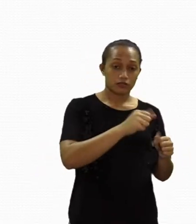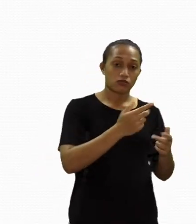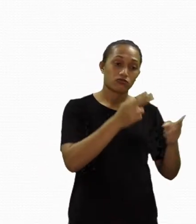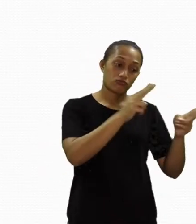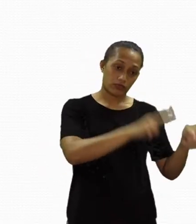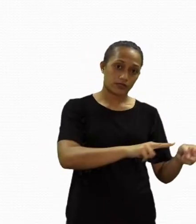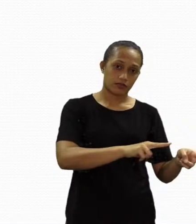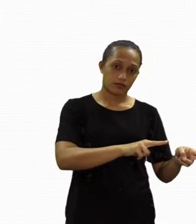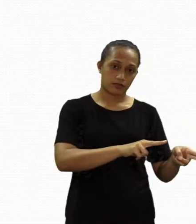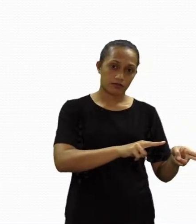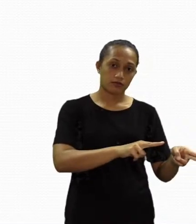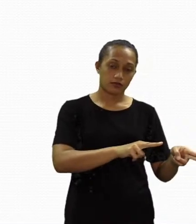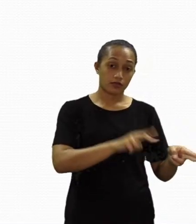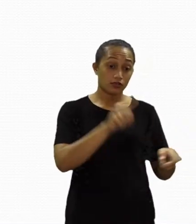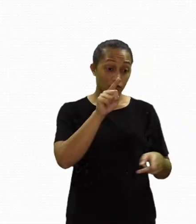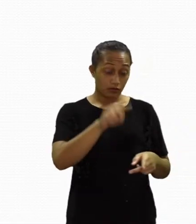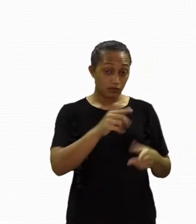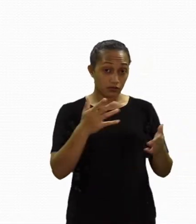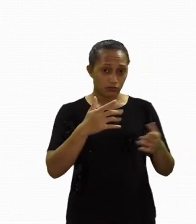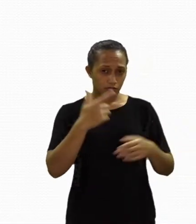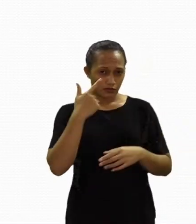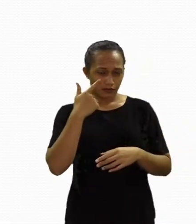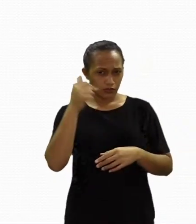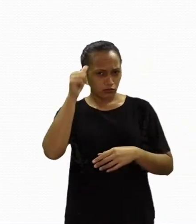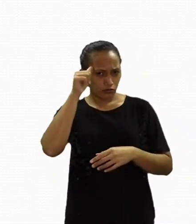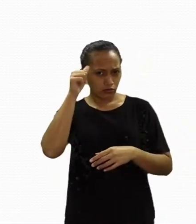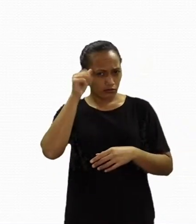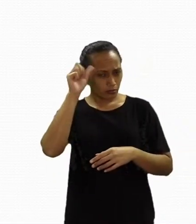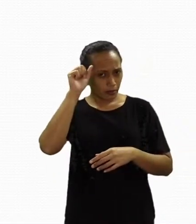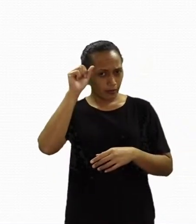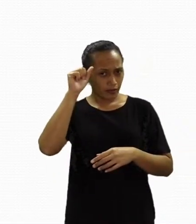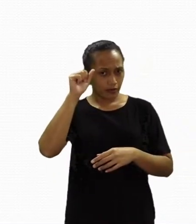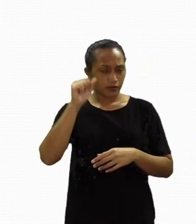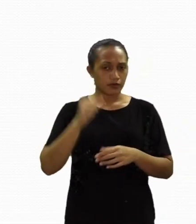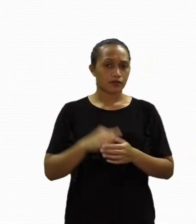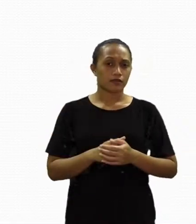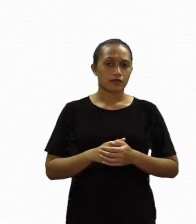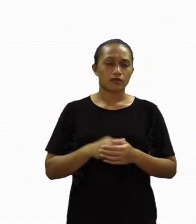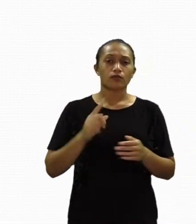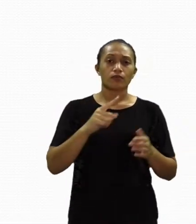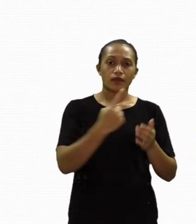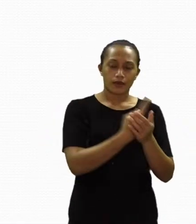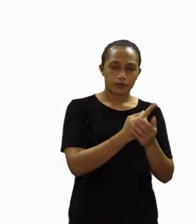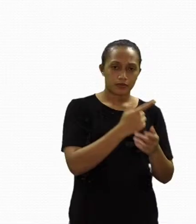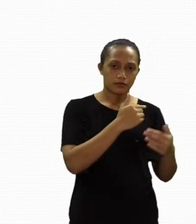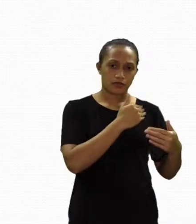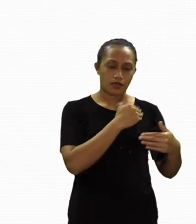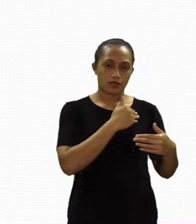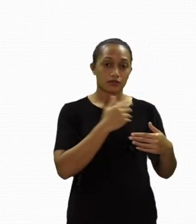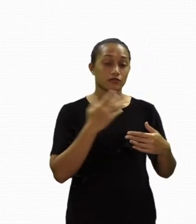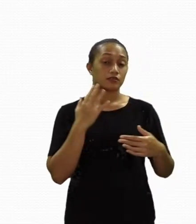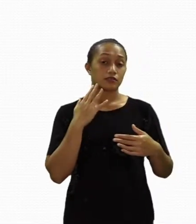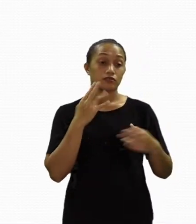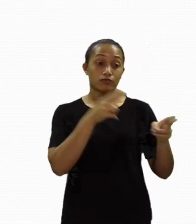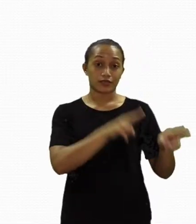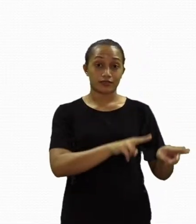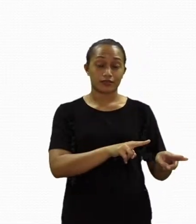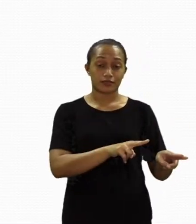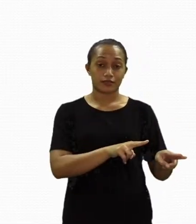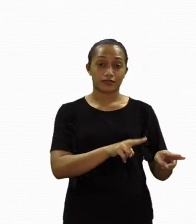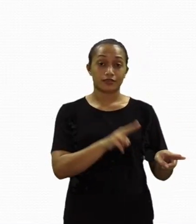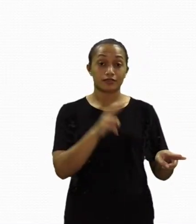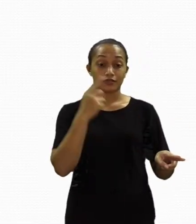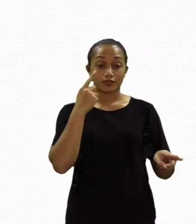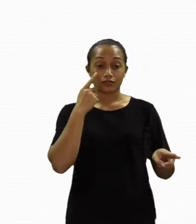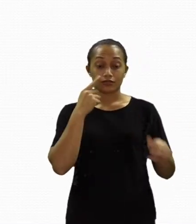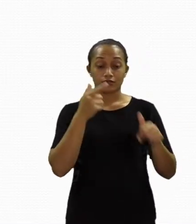malo lofo. O inai tau na mo mai sautali. What effects did exercise have on your heart rate? Okay, let's have a look at